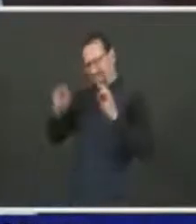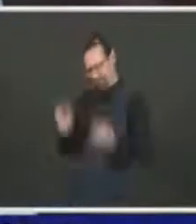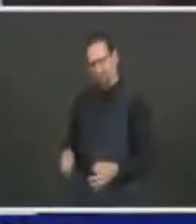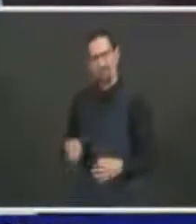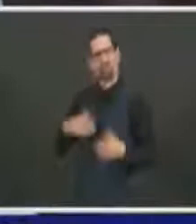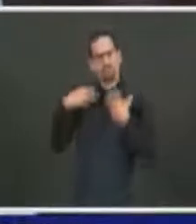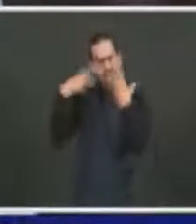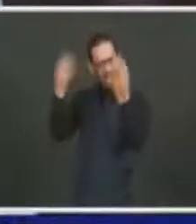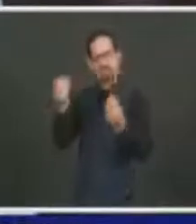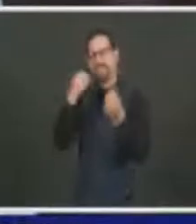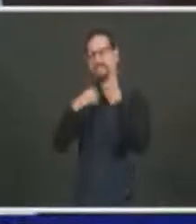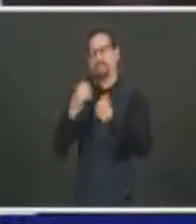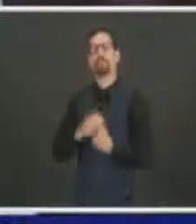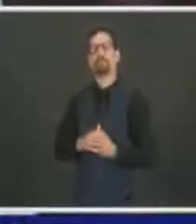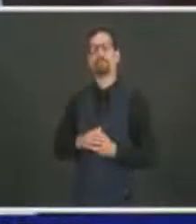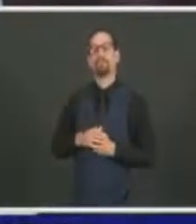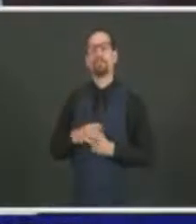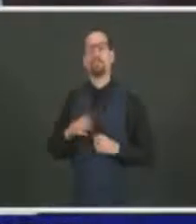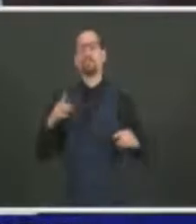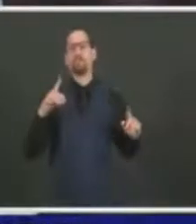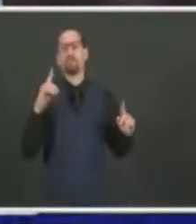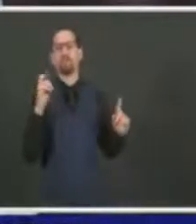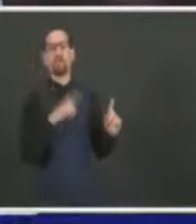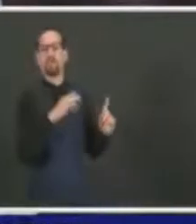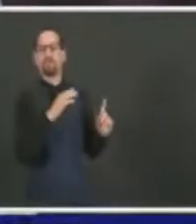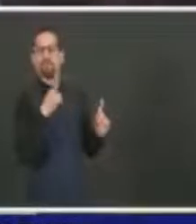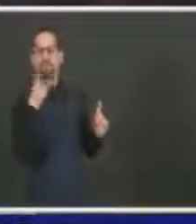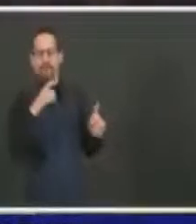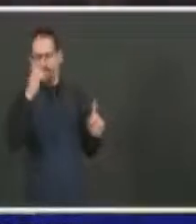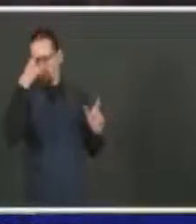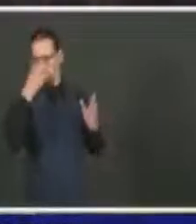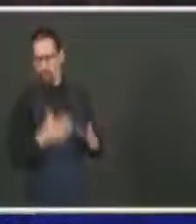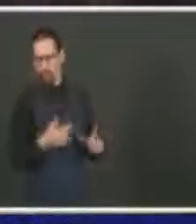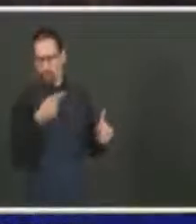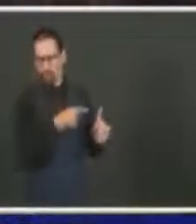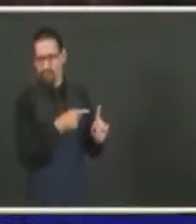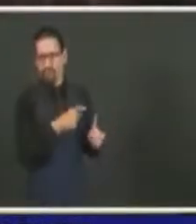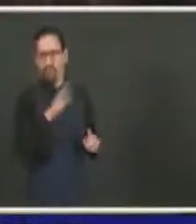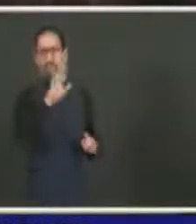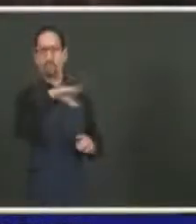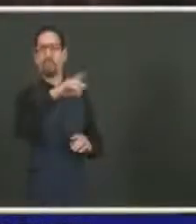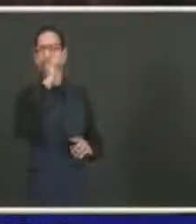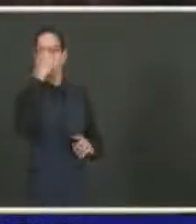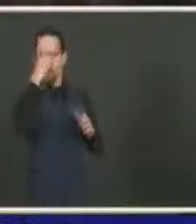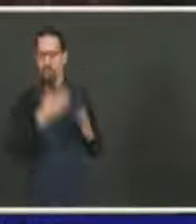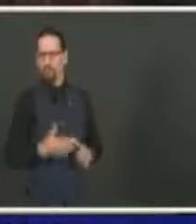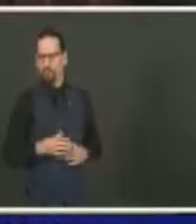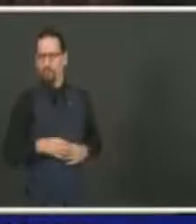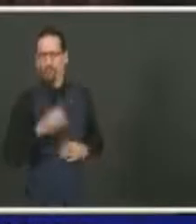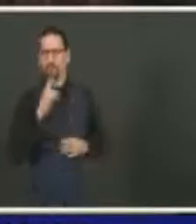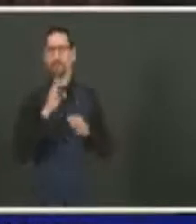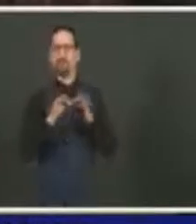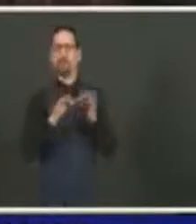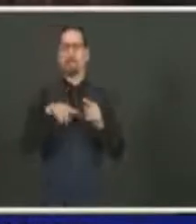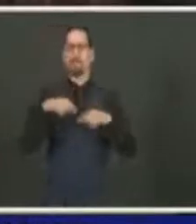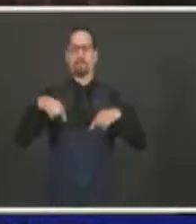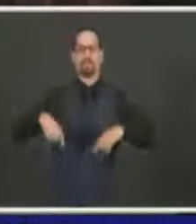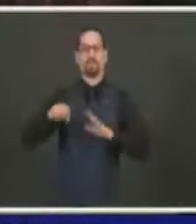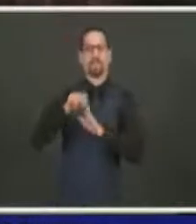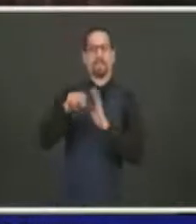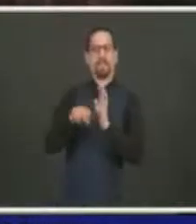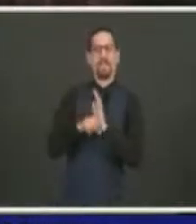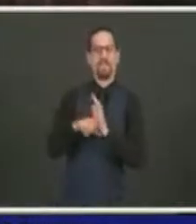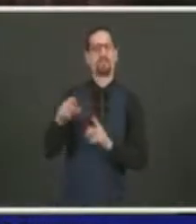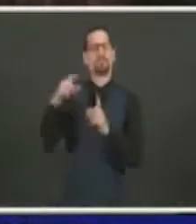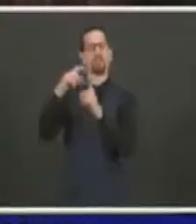Hi, James Bissett, Providence Business News. This question's for Governor Raimondo. Governor, how would you describe the state's enforcement policy